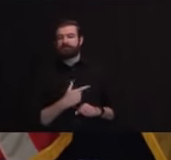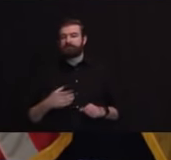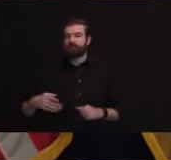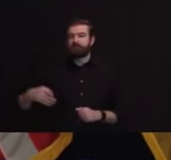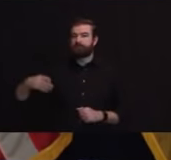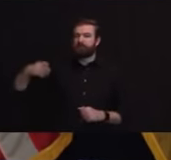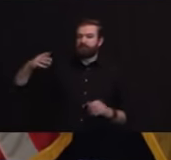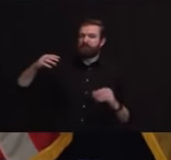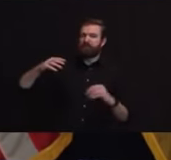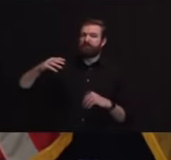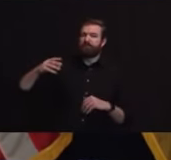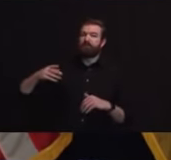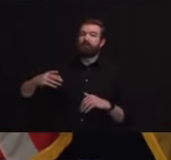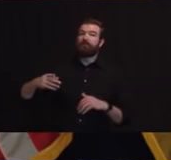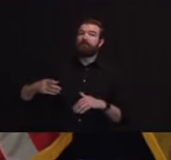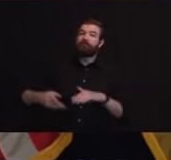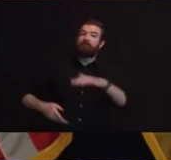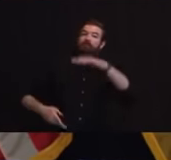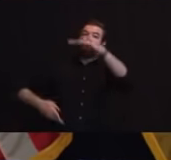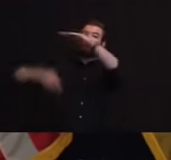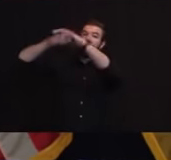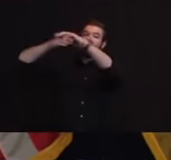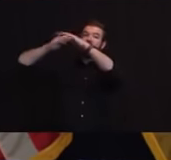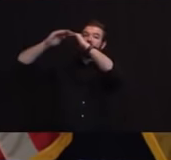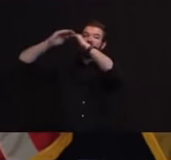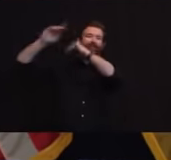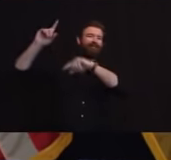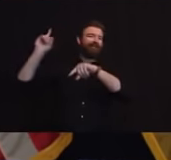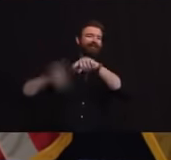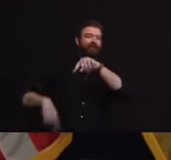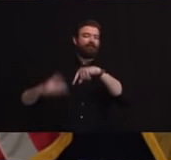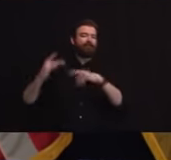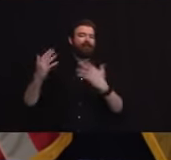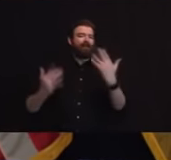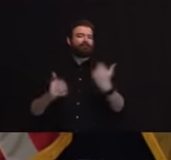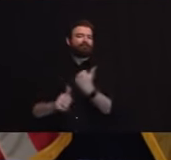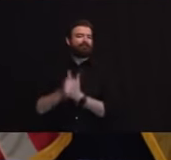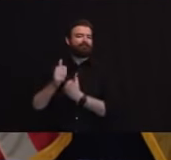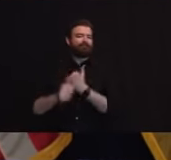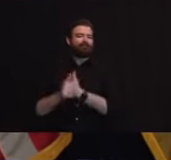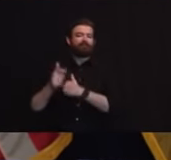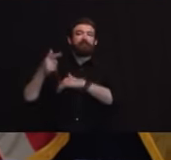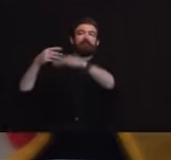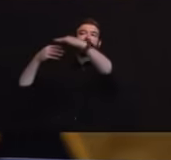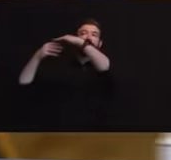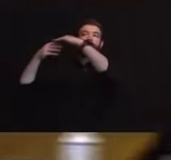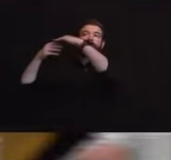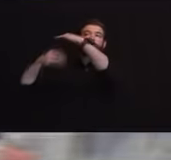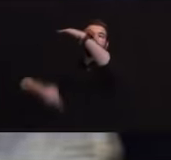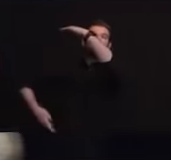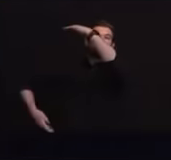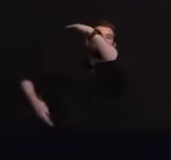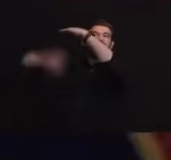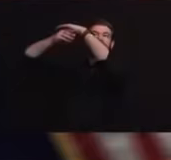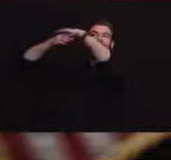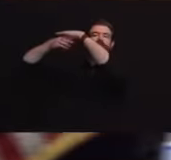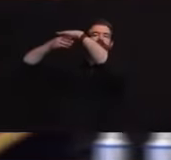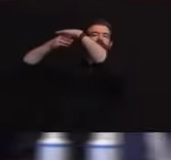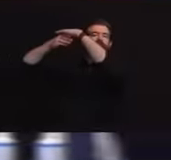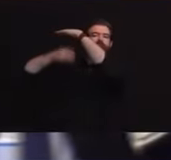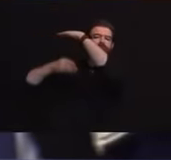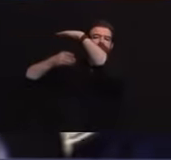hazard for someone that goes, but we can get them to you exactly what those specs are. We'll get them to you. They do not include shower curtains,